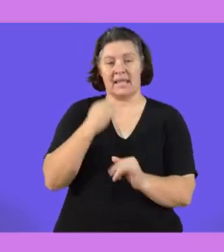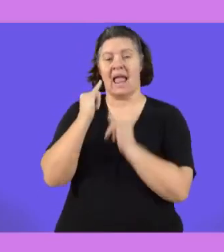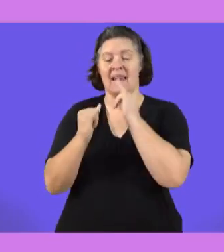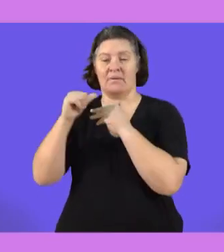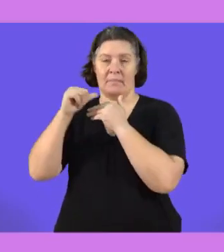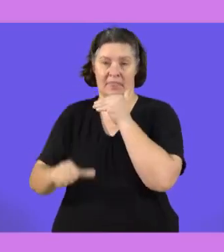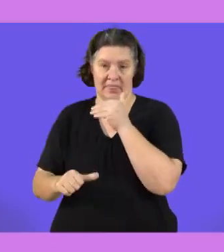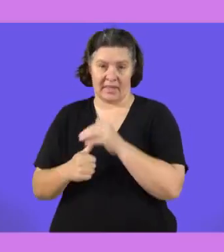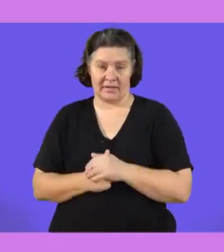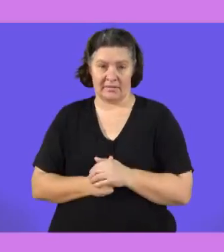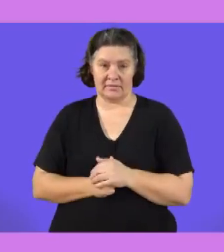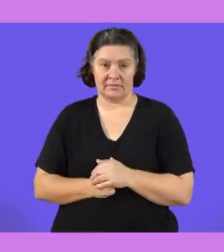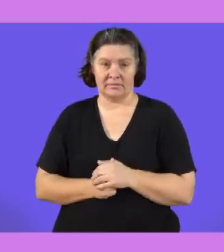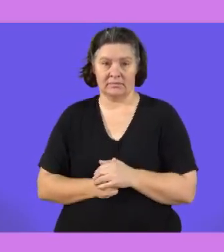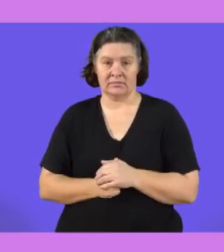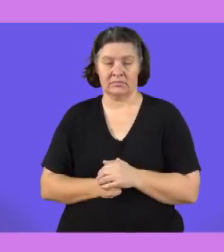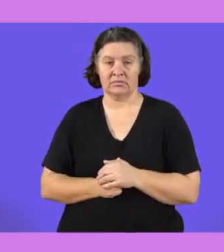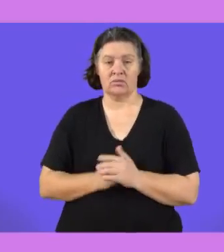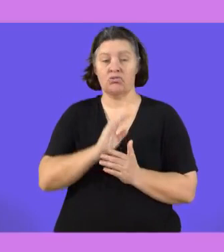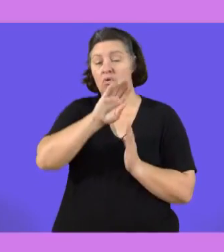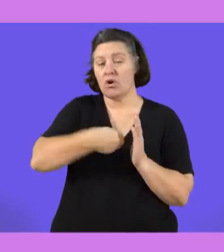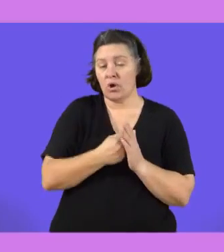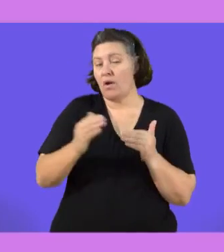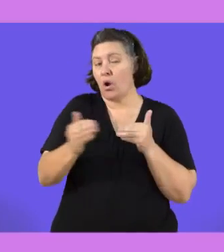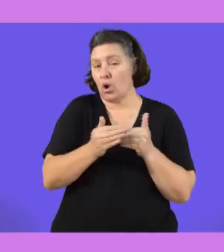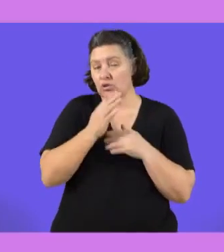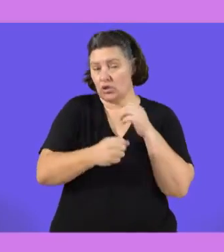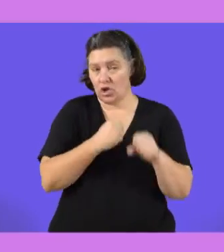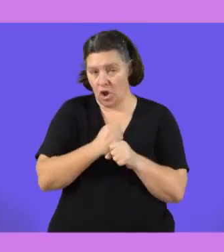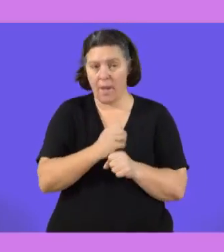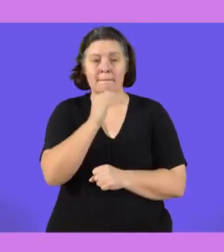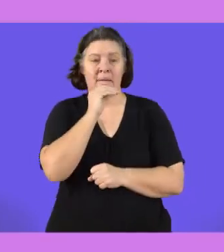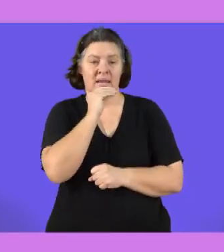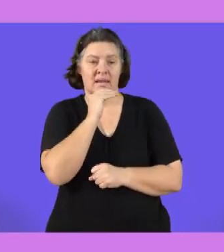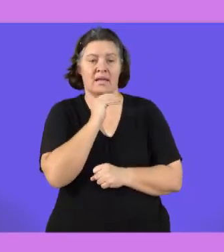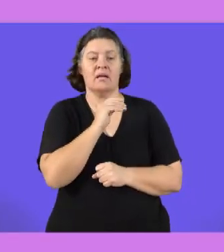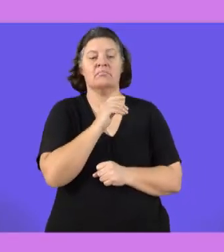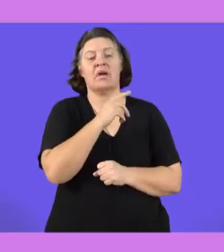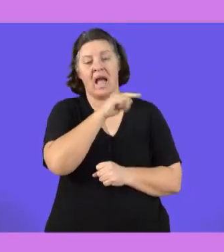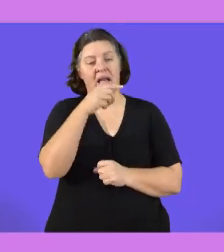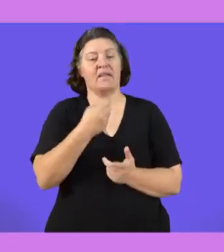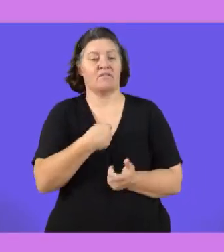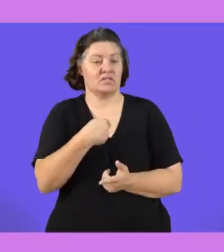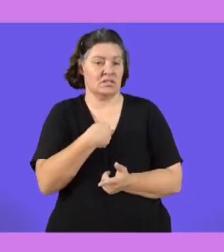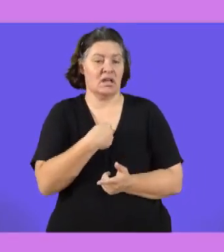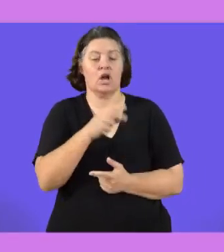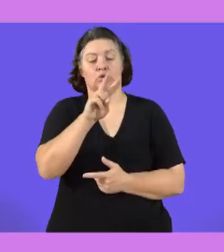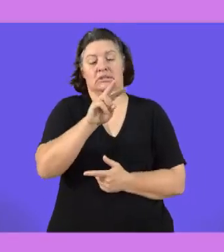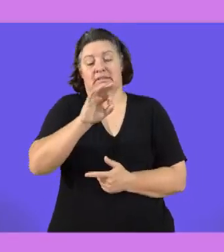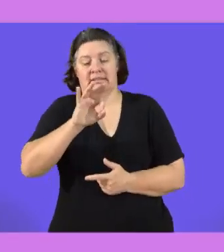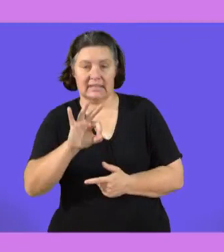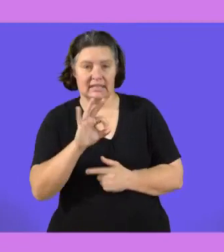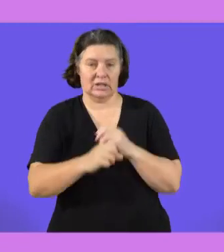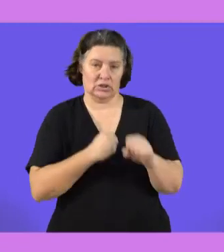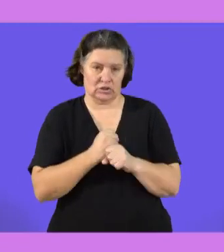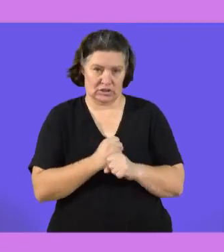plus 11 months. So rounded off to the closest year, so therefore, it will give us